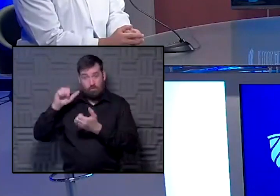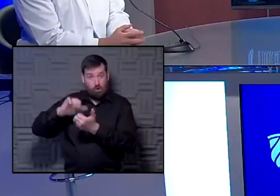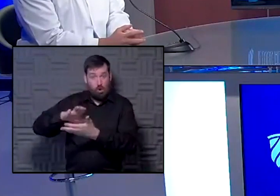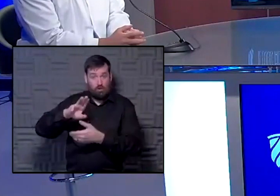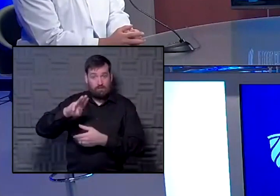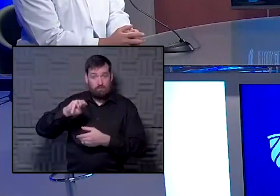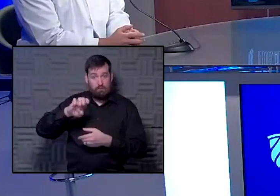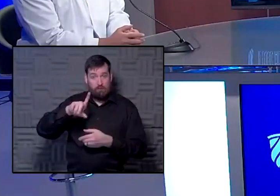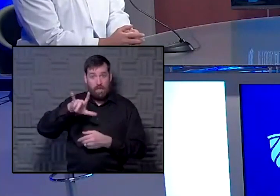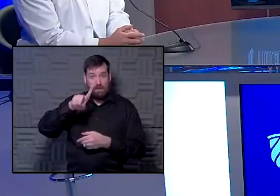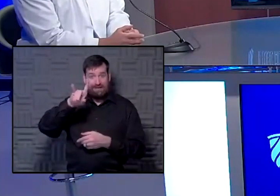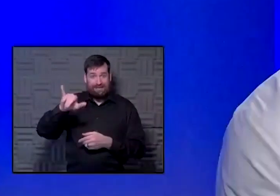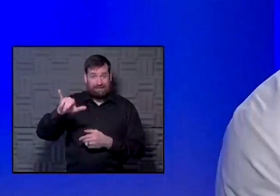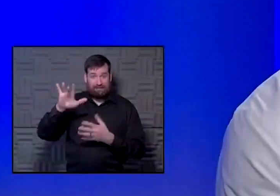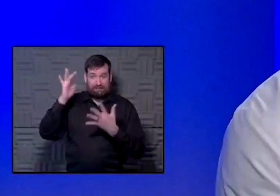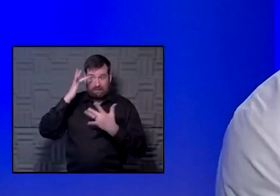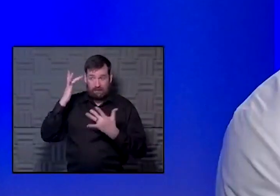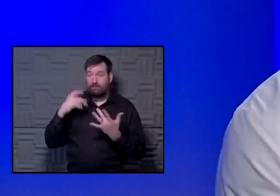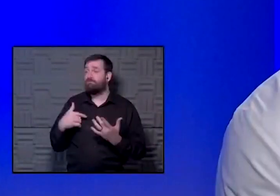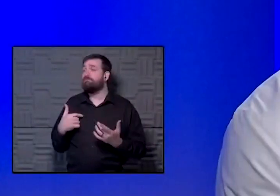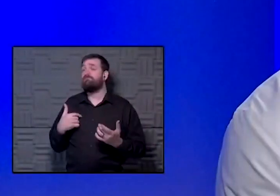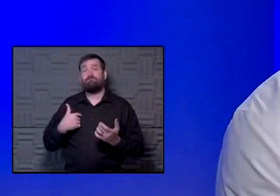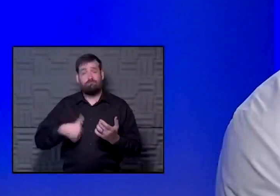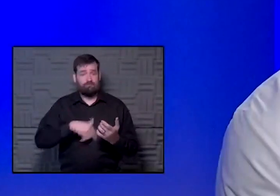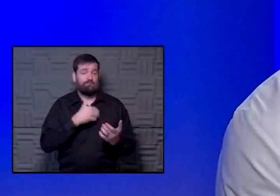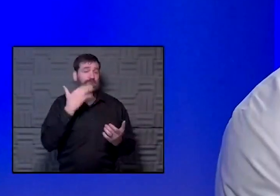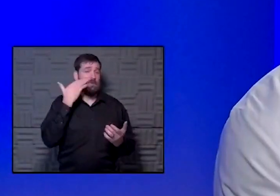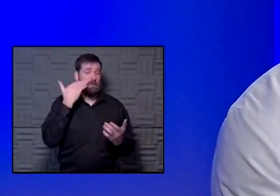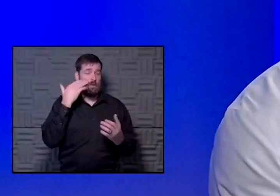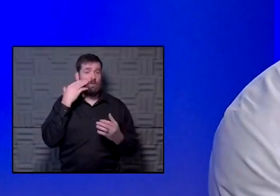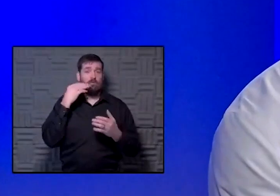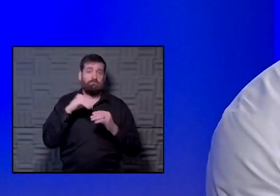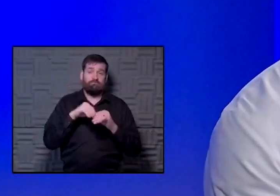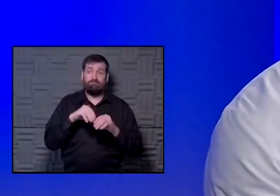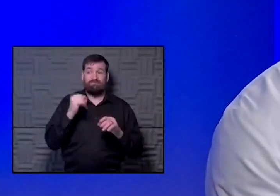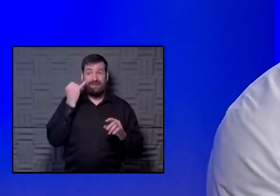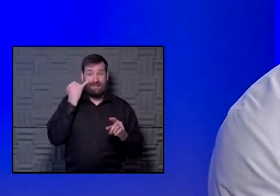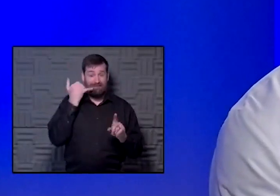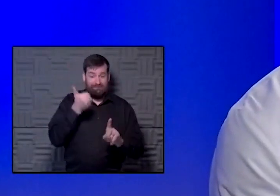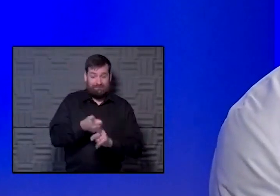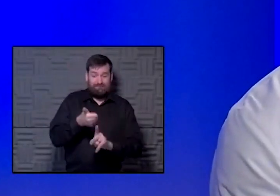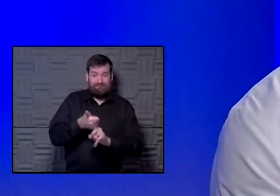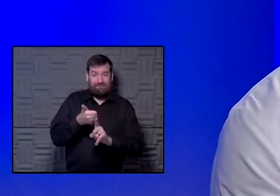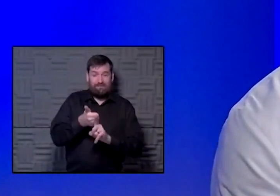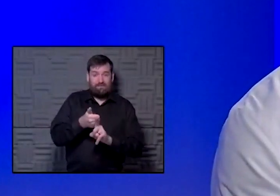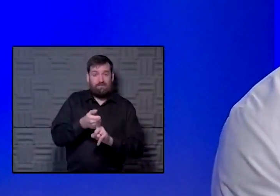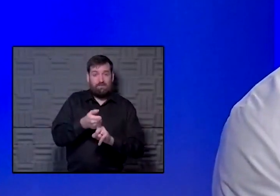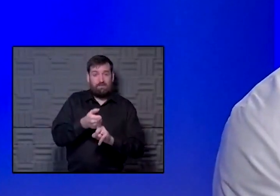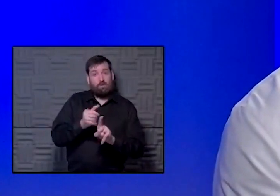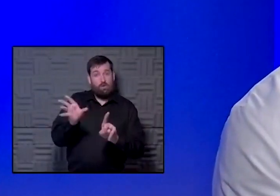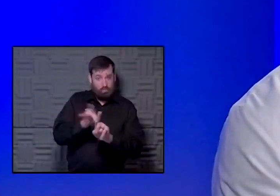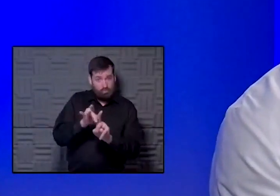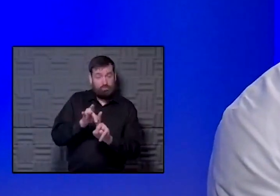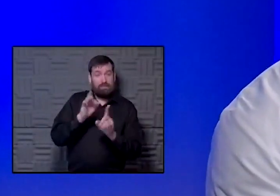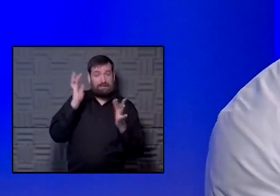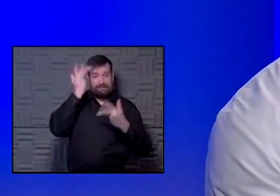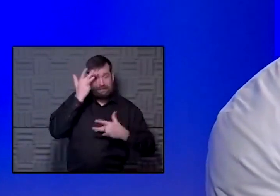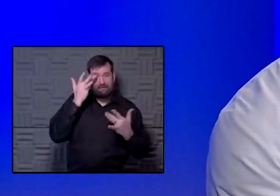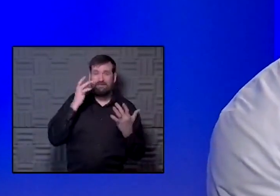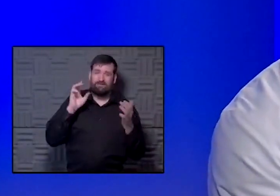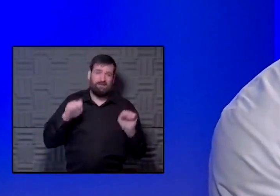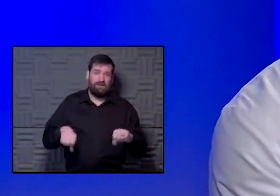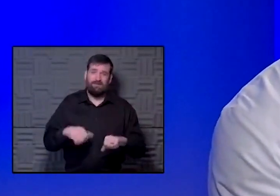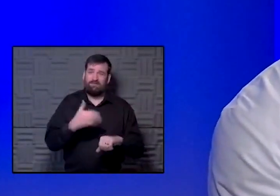you think, Hawk? What's the danger? We know household transmission, if that person is positive, we know household transmission can be anywhere